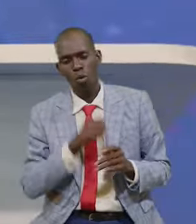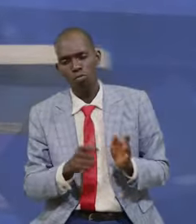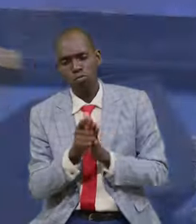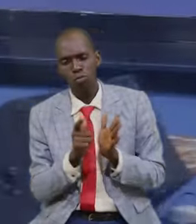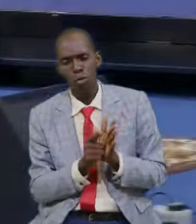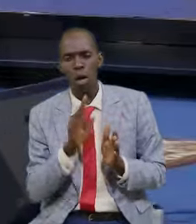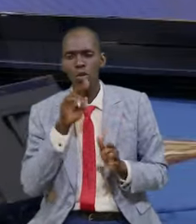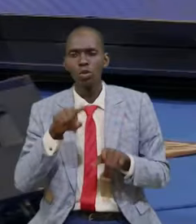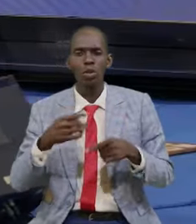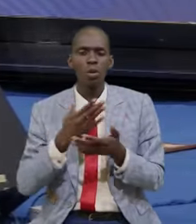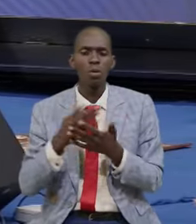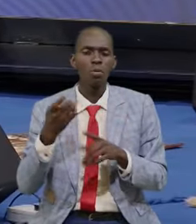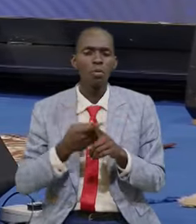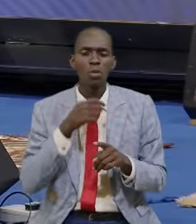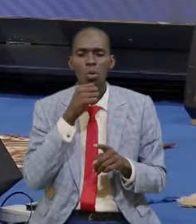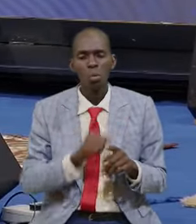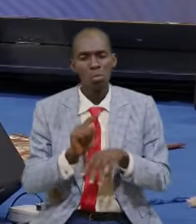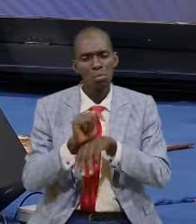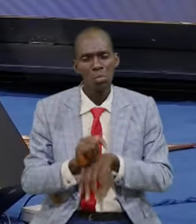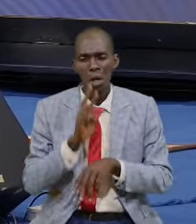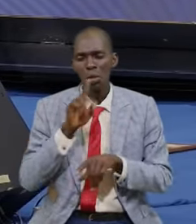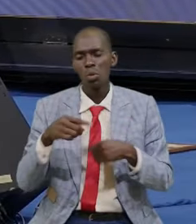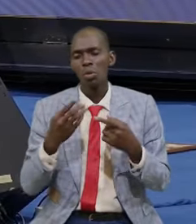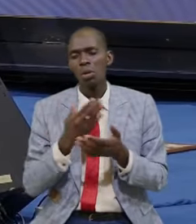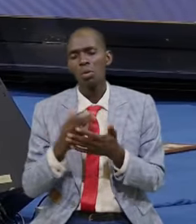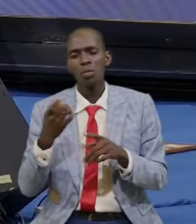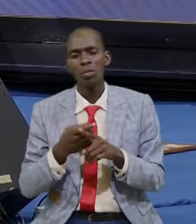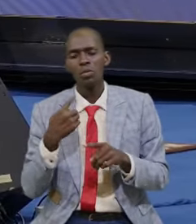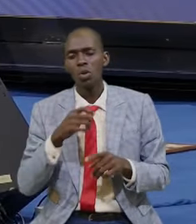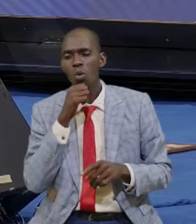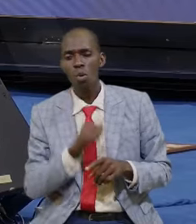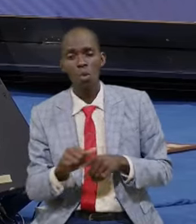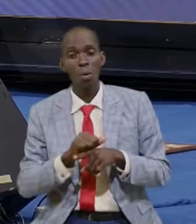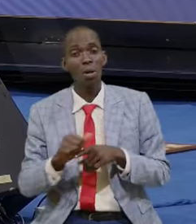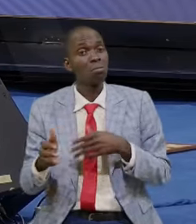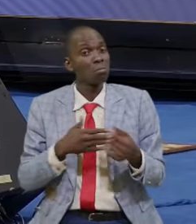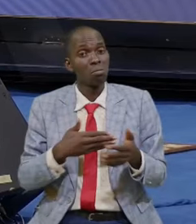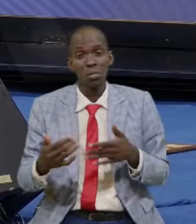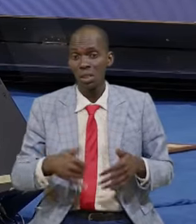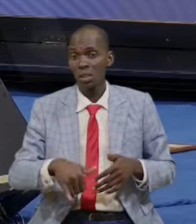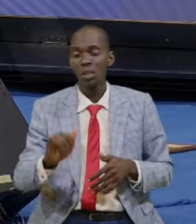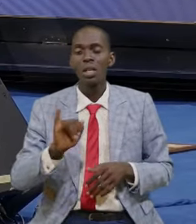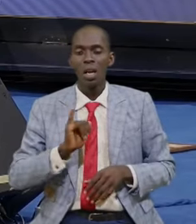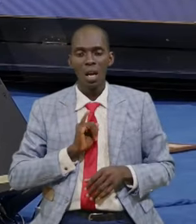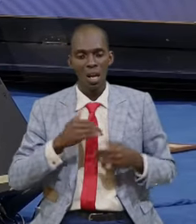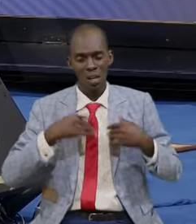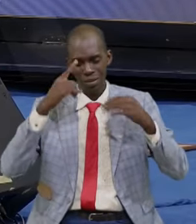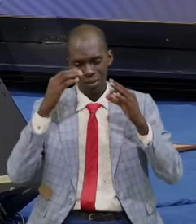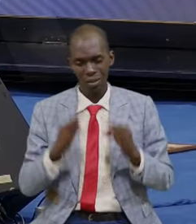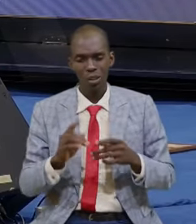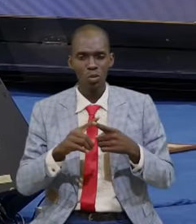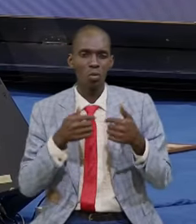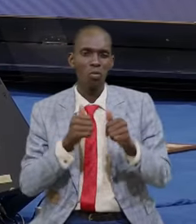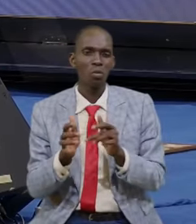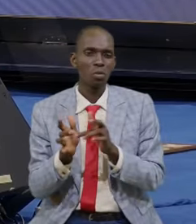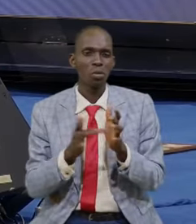you going away from the old ceremonies all the same? I've decided to follow Jesus. No turning